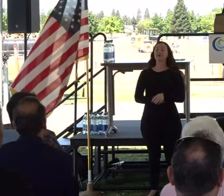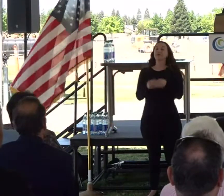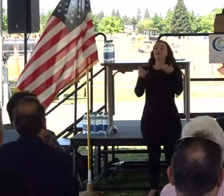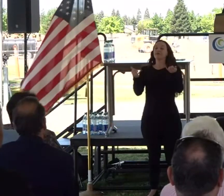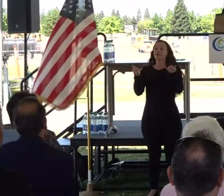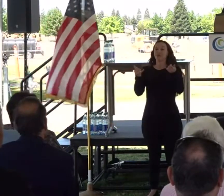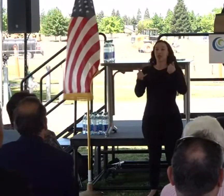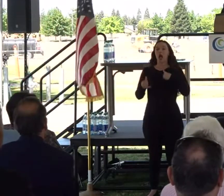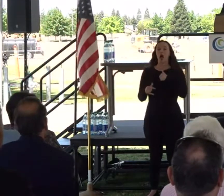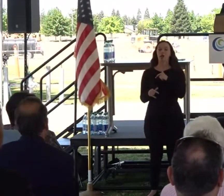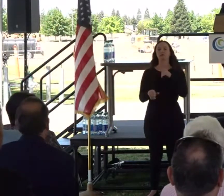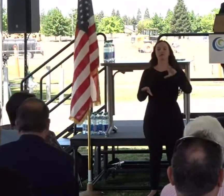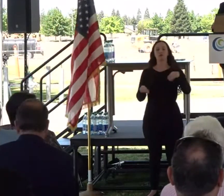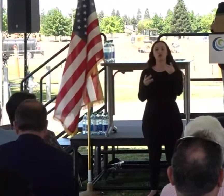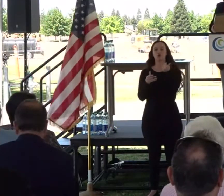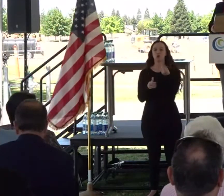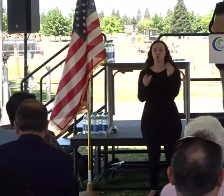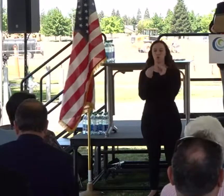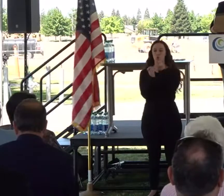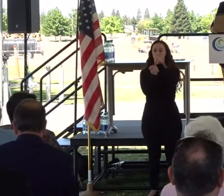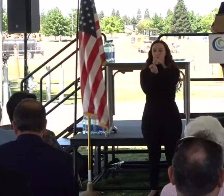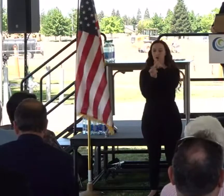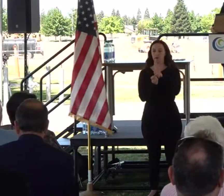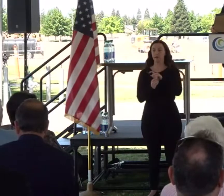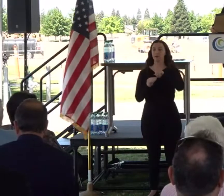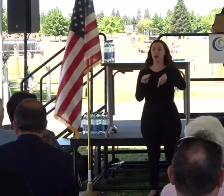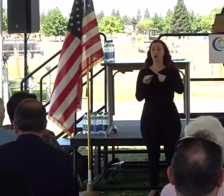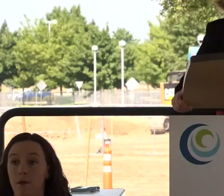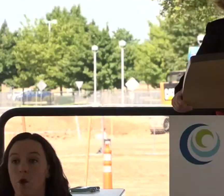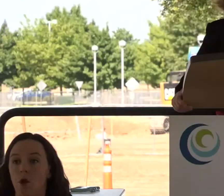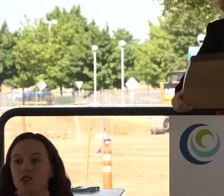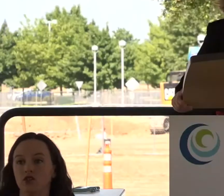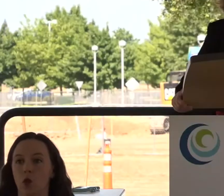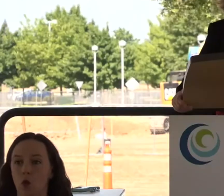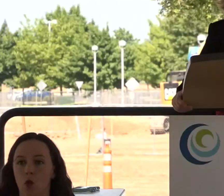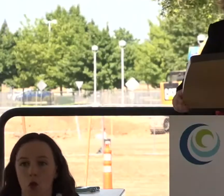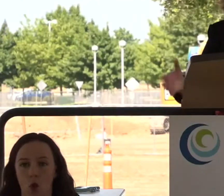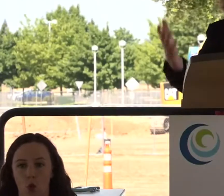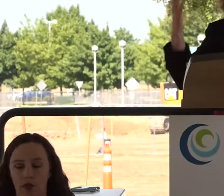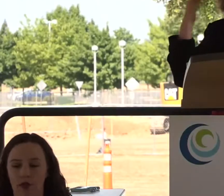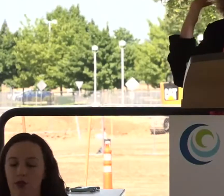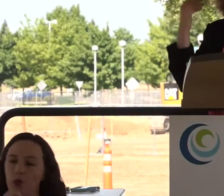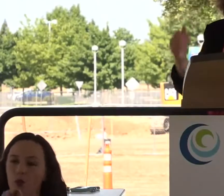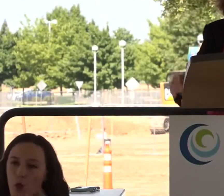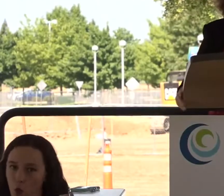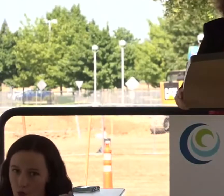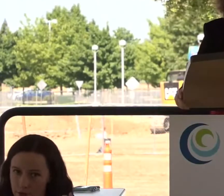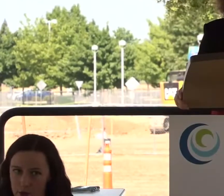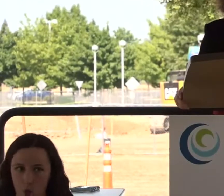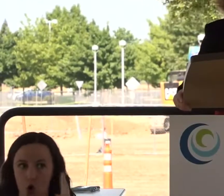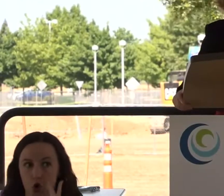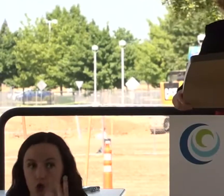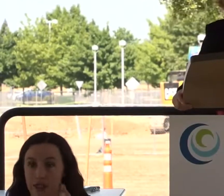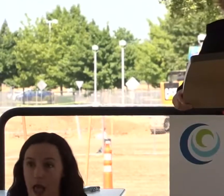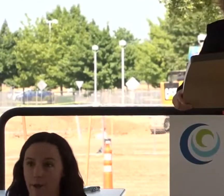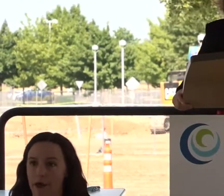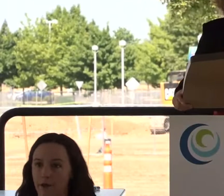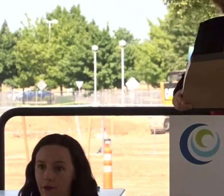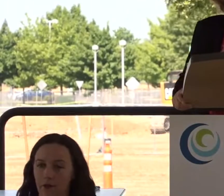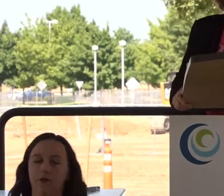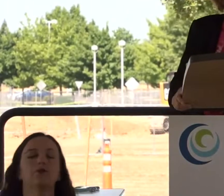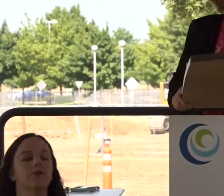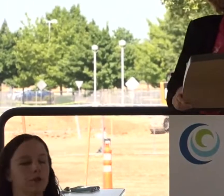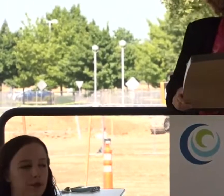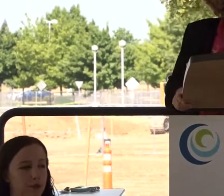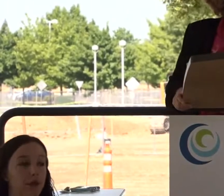get to give you a few more details about what's going on with Clovis and what you're seeing behind us. So